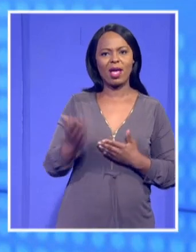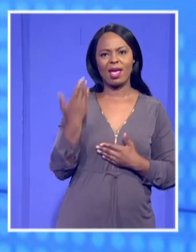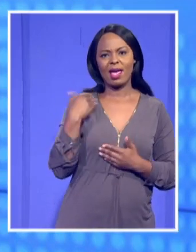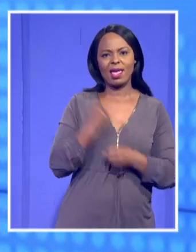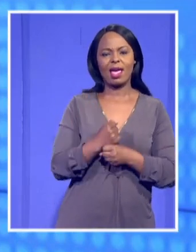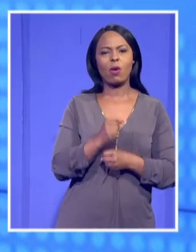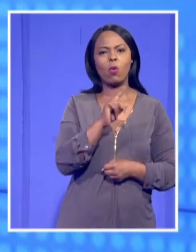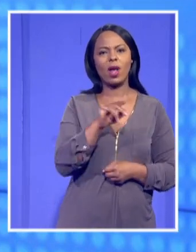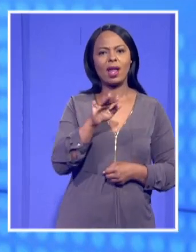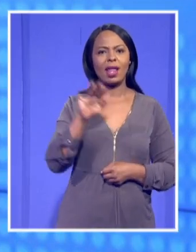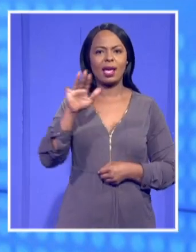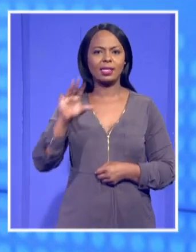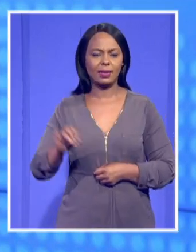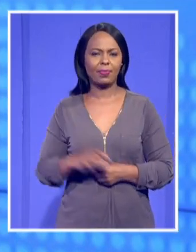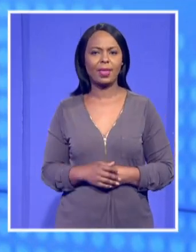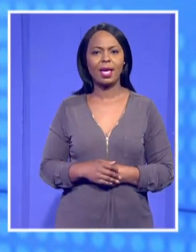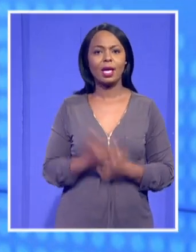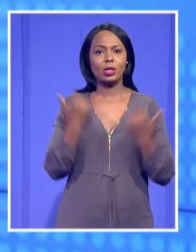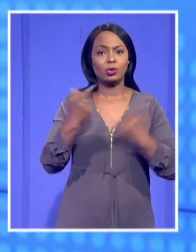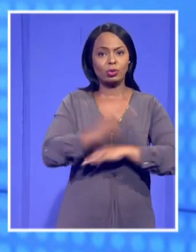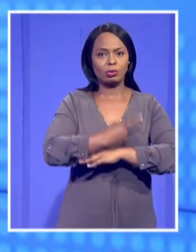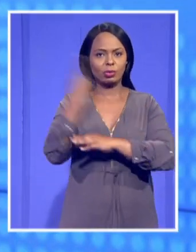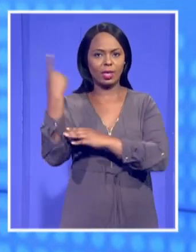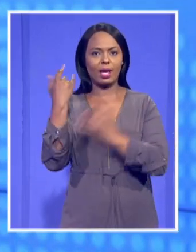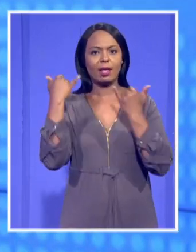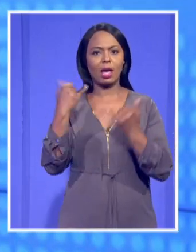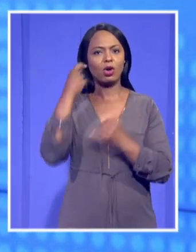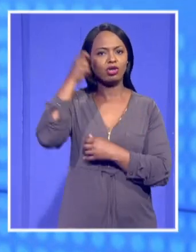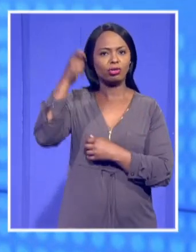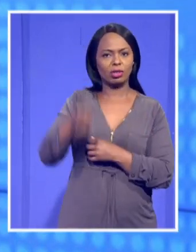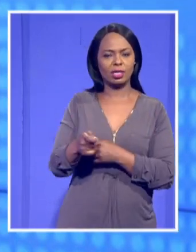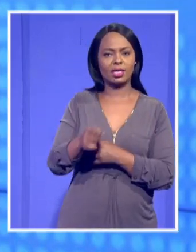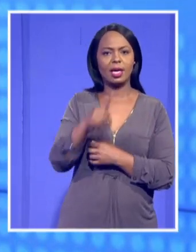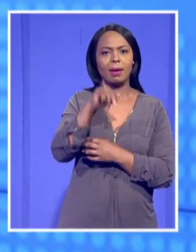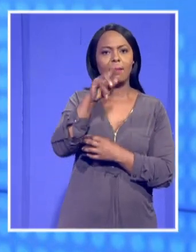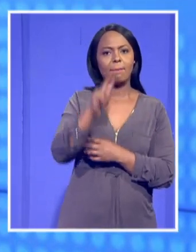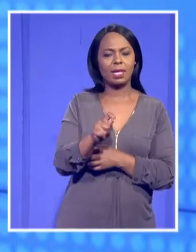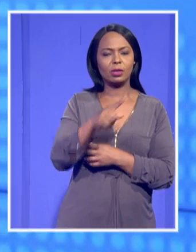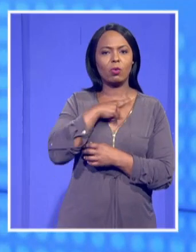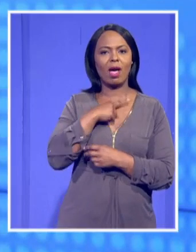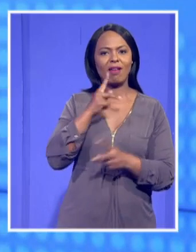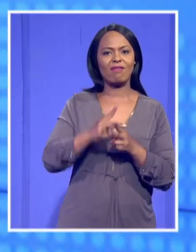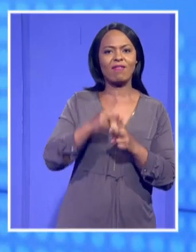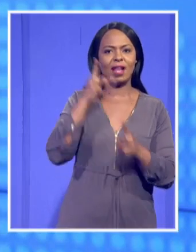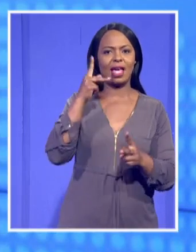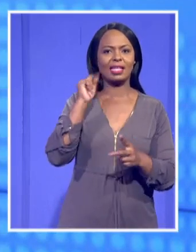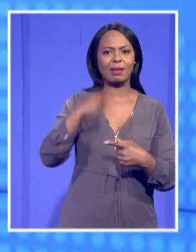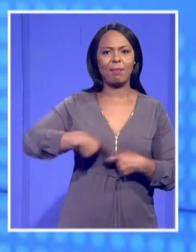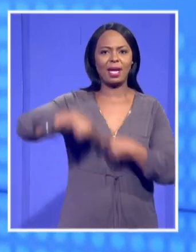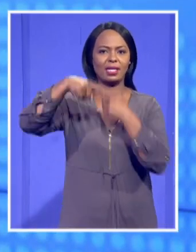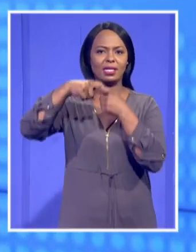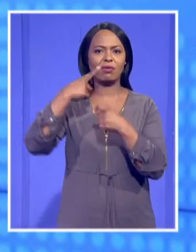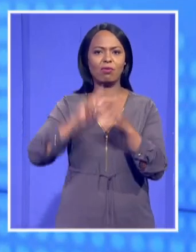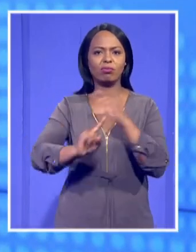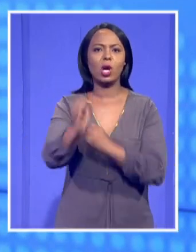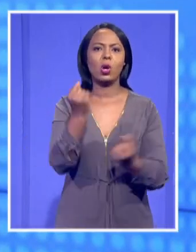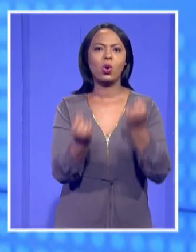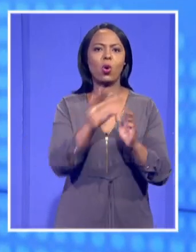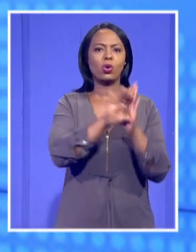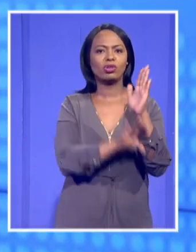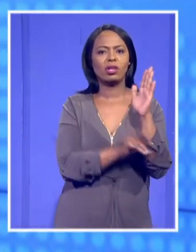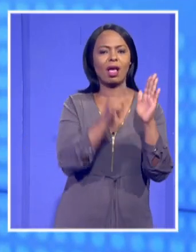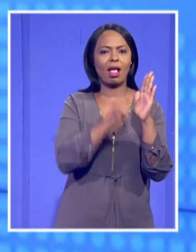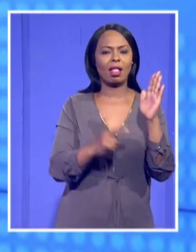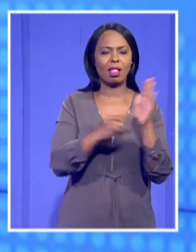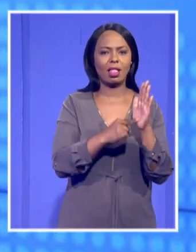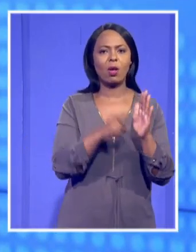date has been set down as a holding date by Judge Piet Koen, pending the finalisation of Zuma's appeal at the Constitutional Court